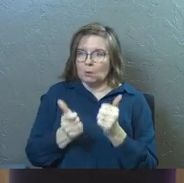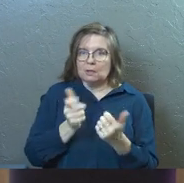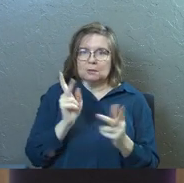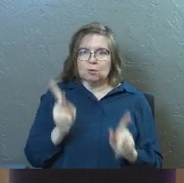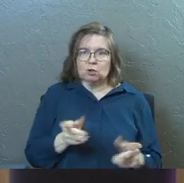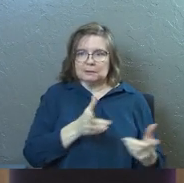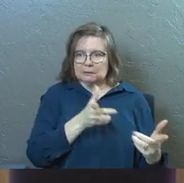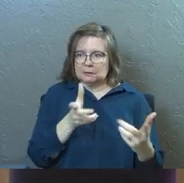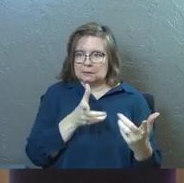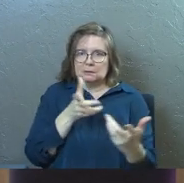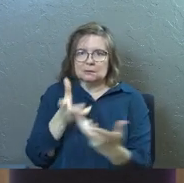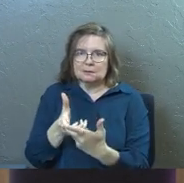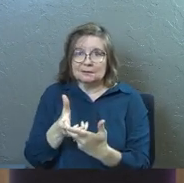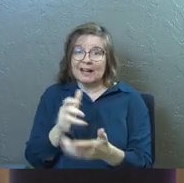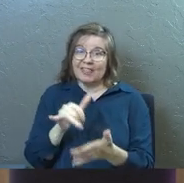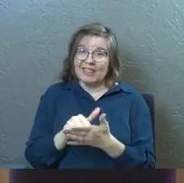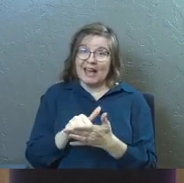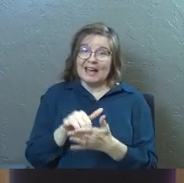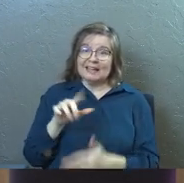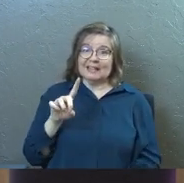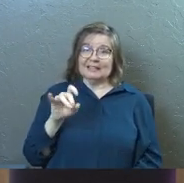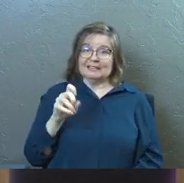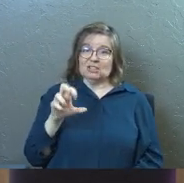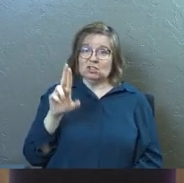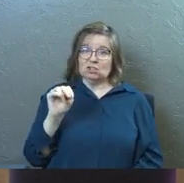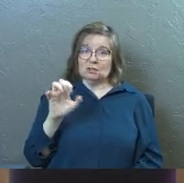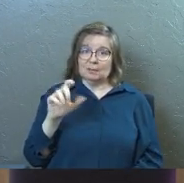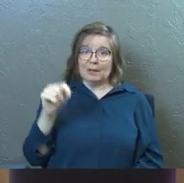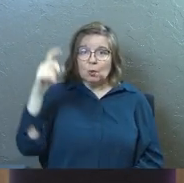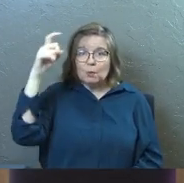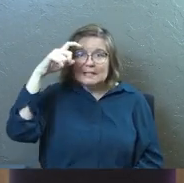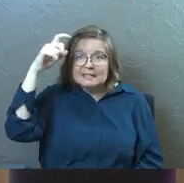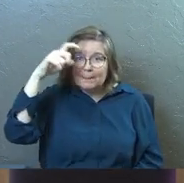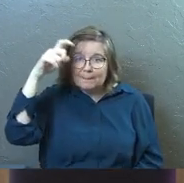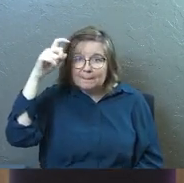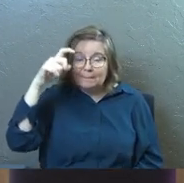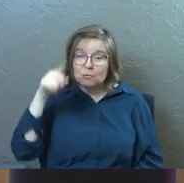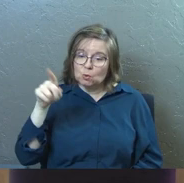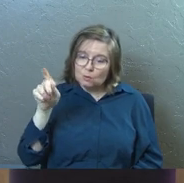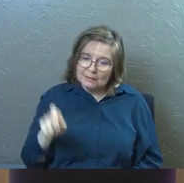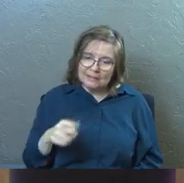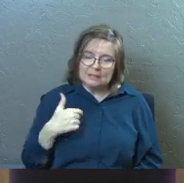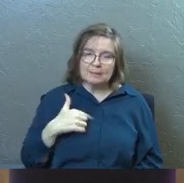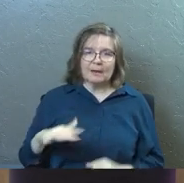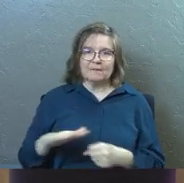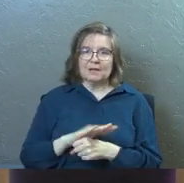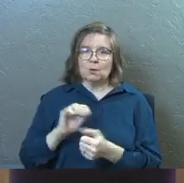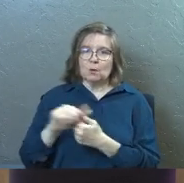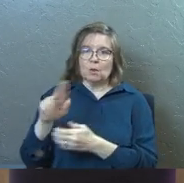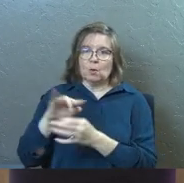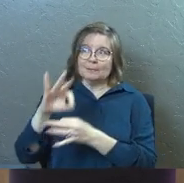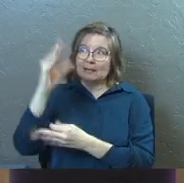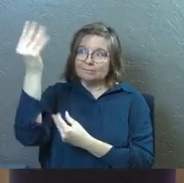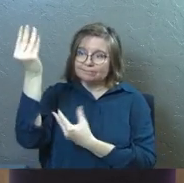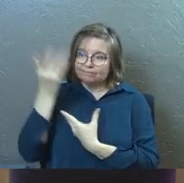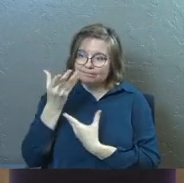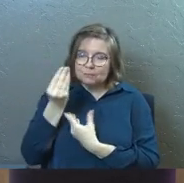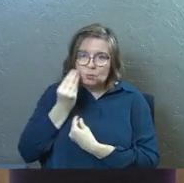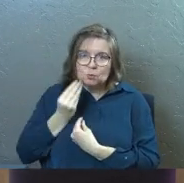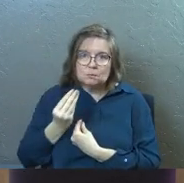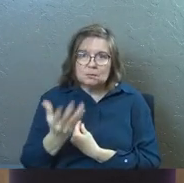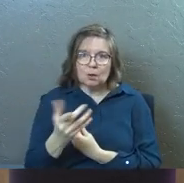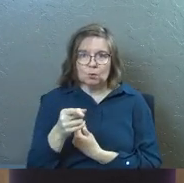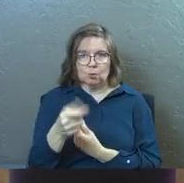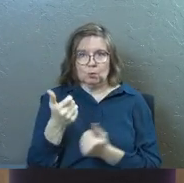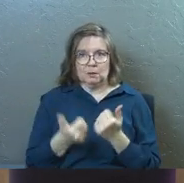person. That's discernment. That's wisdom. You need to be filled with the Holy Spirit. You need God guiding